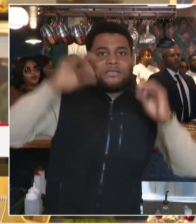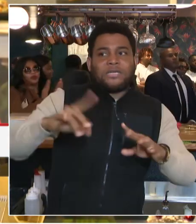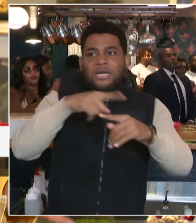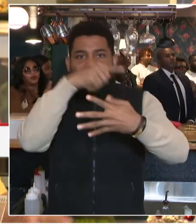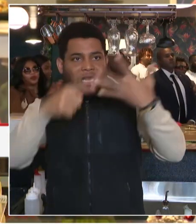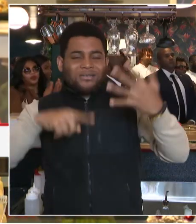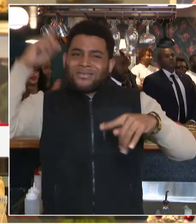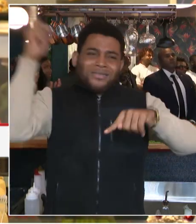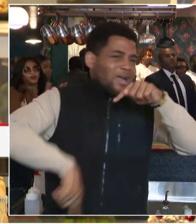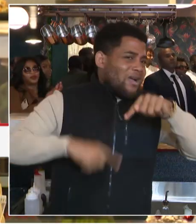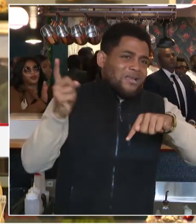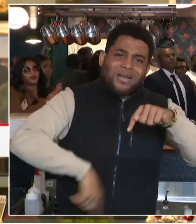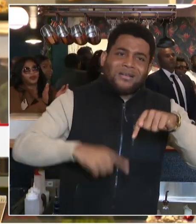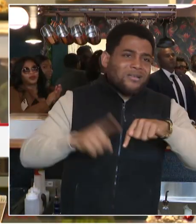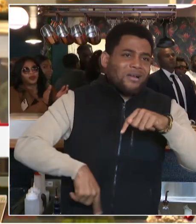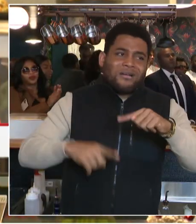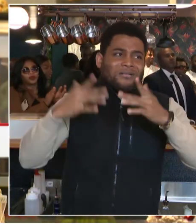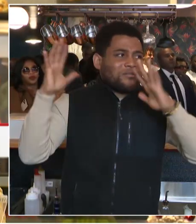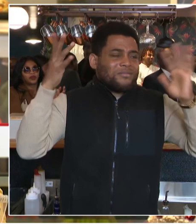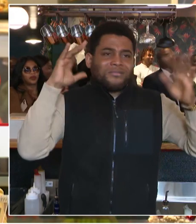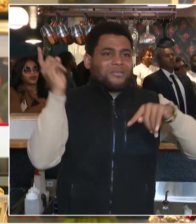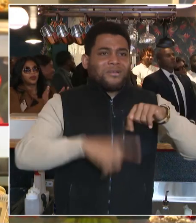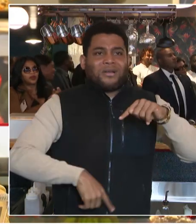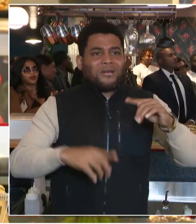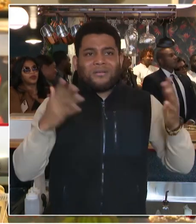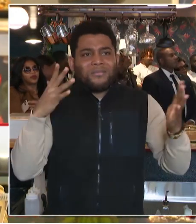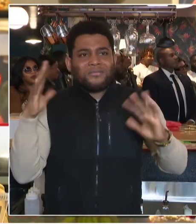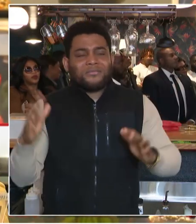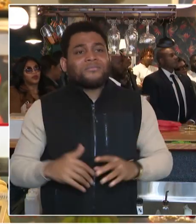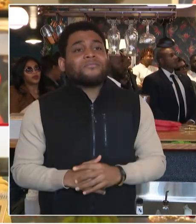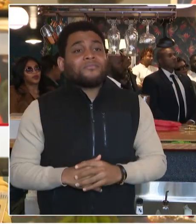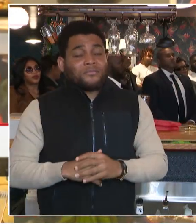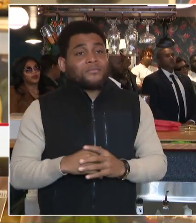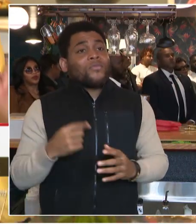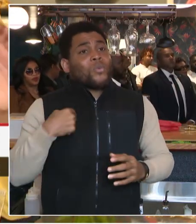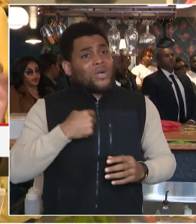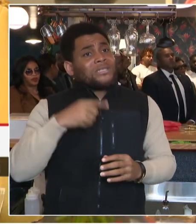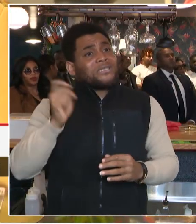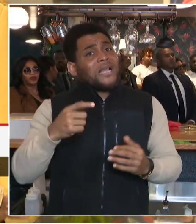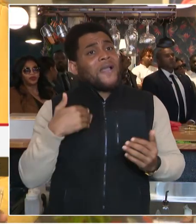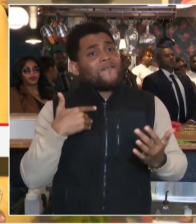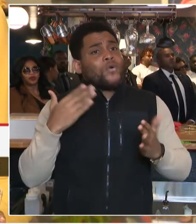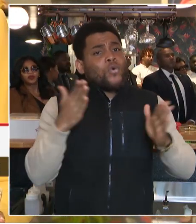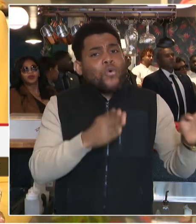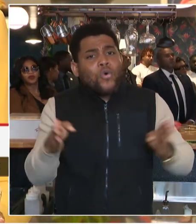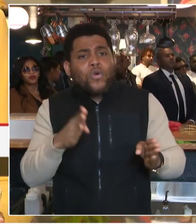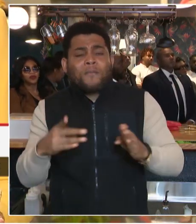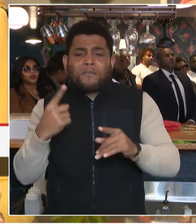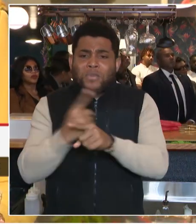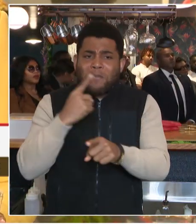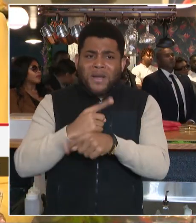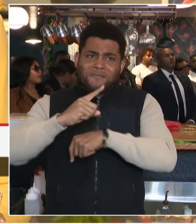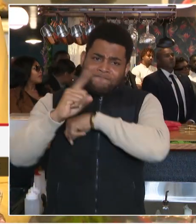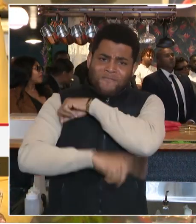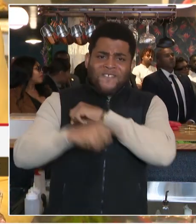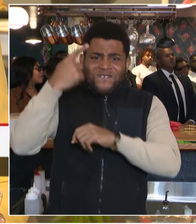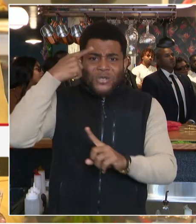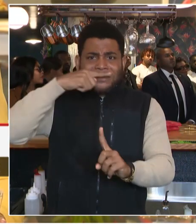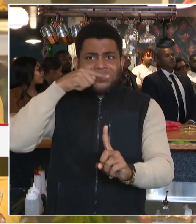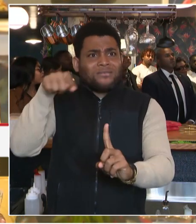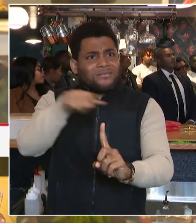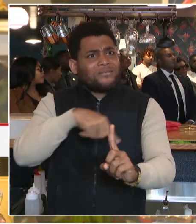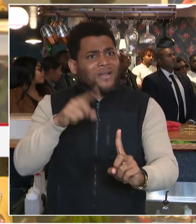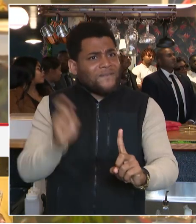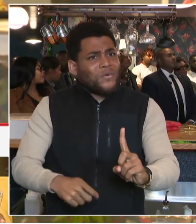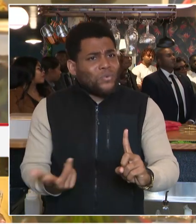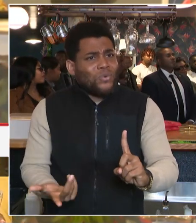do. So it didn't happen overnight, and we are going to keep coming until we get